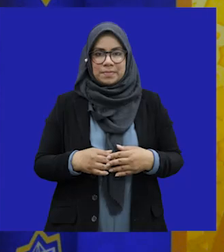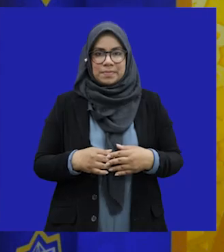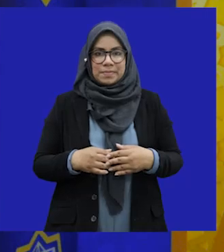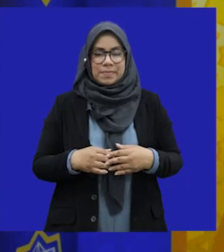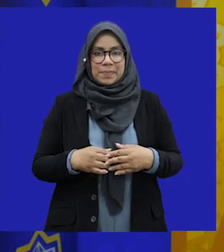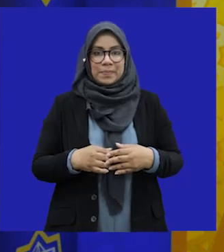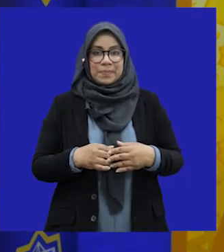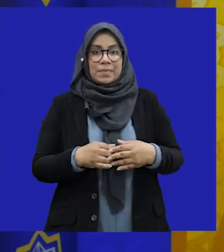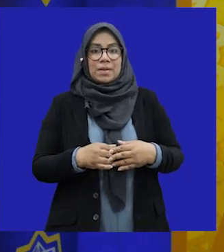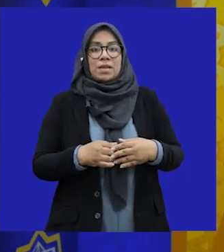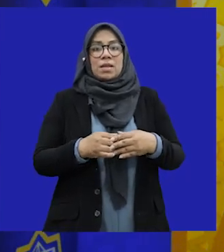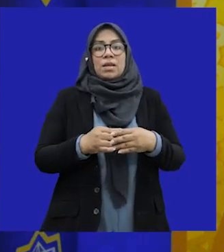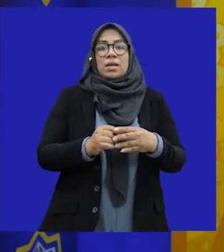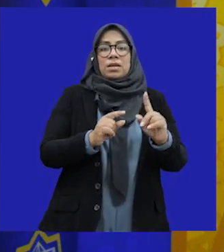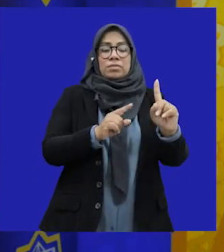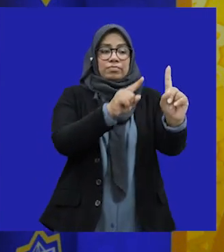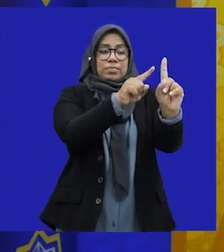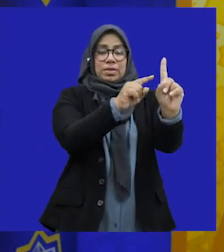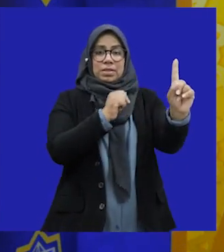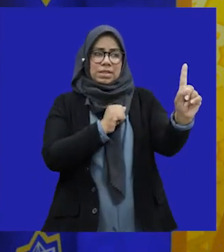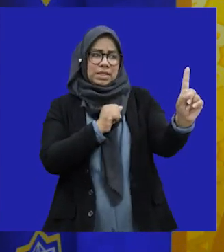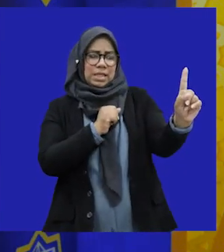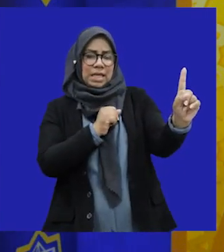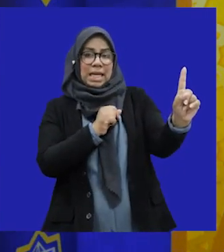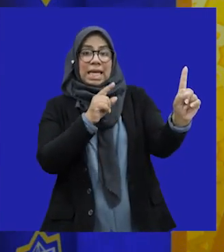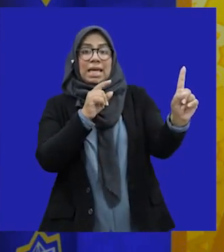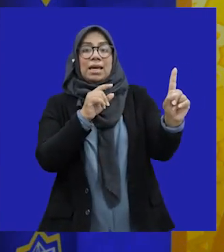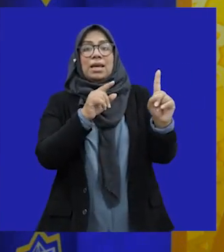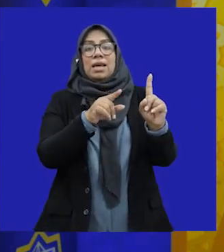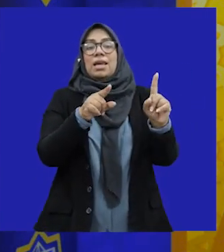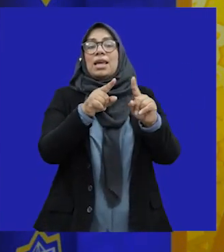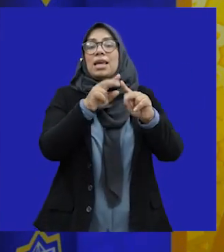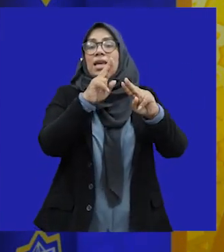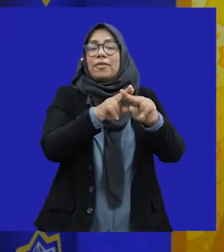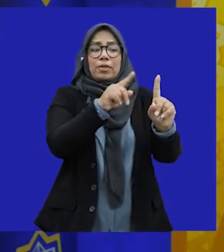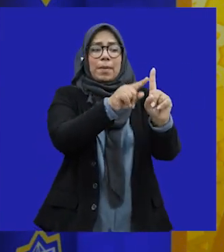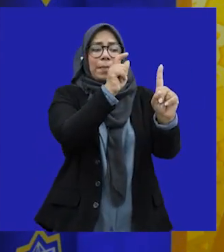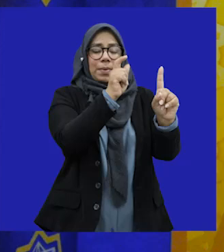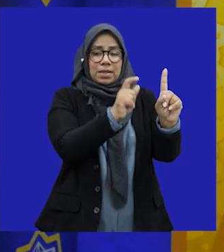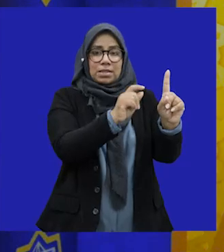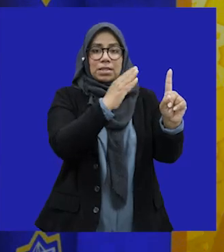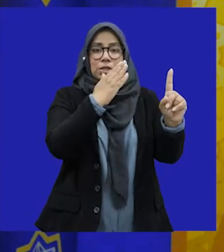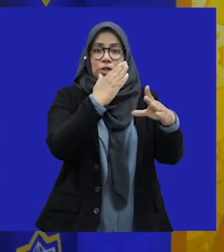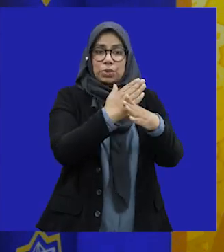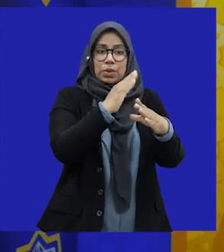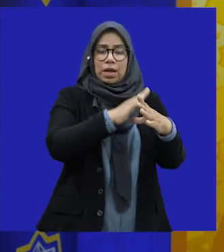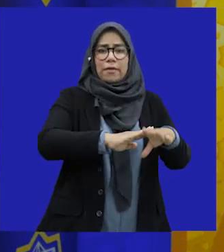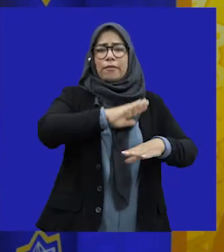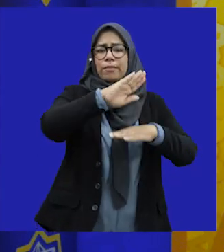servant and see whether he has offered it perfectly or imperfectly.